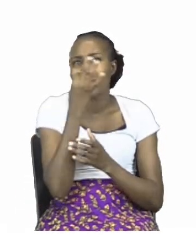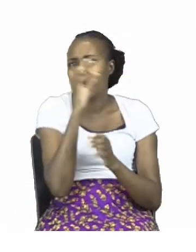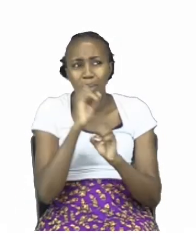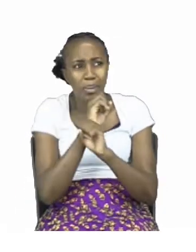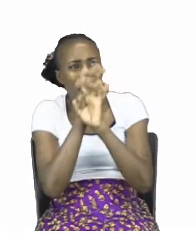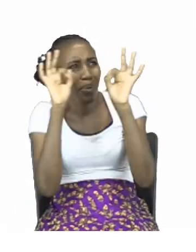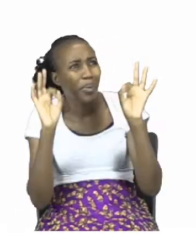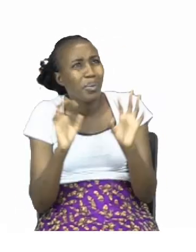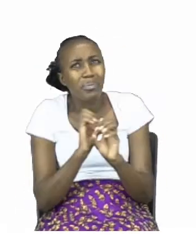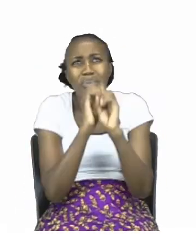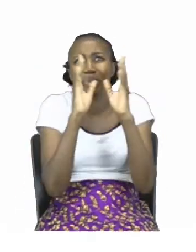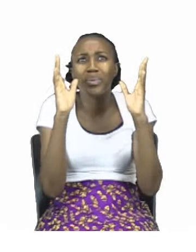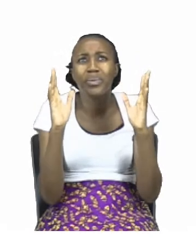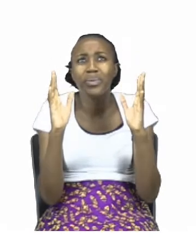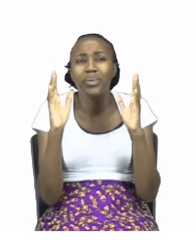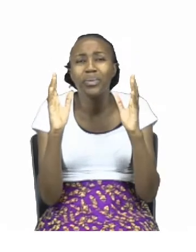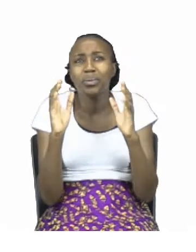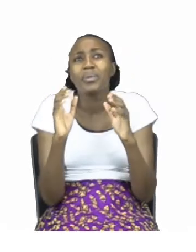blossoms, spring,